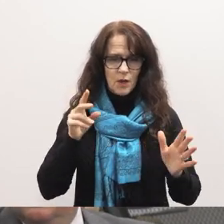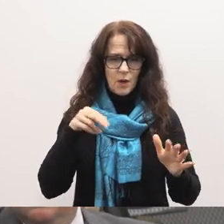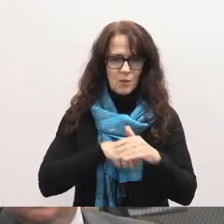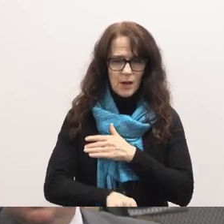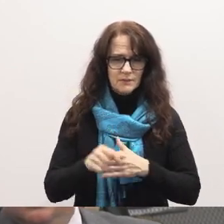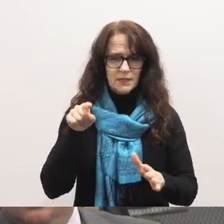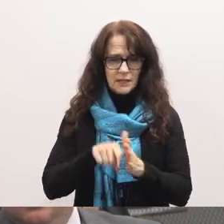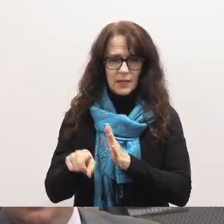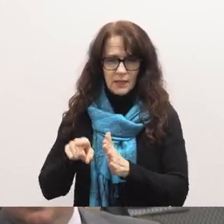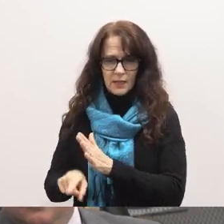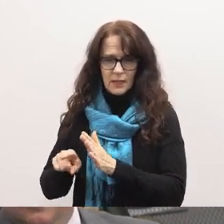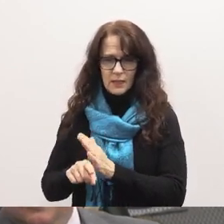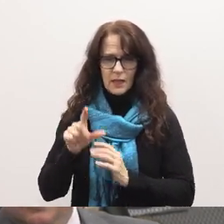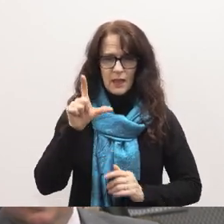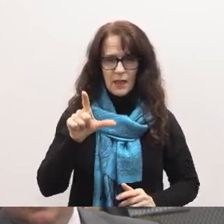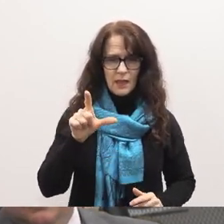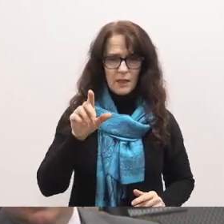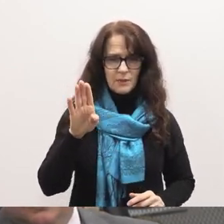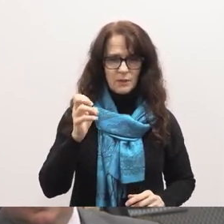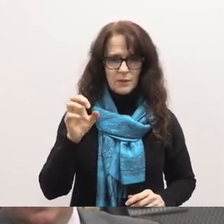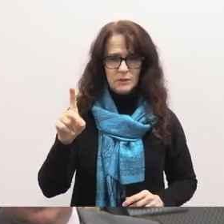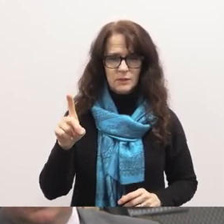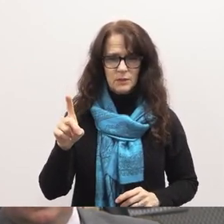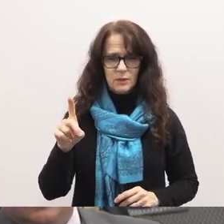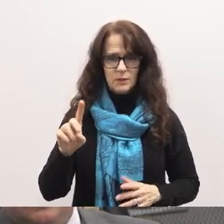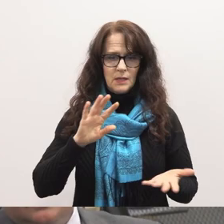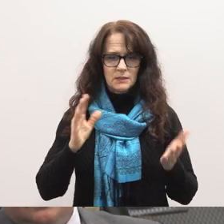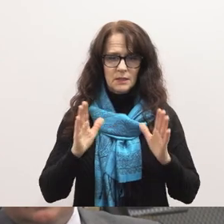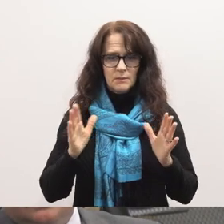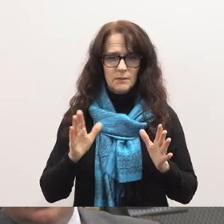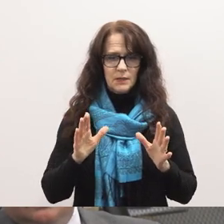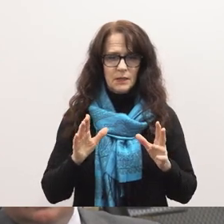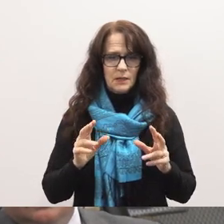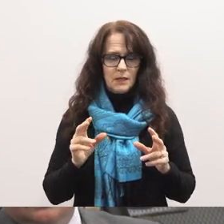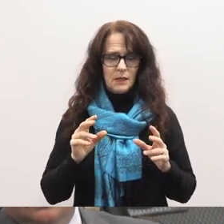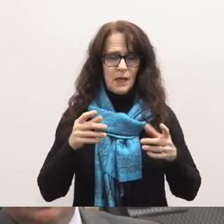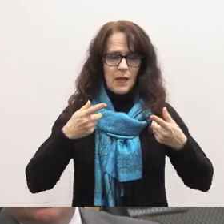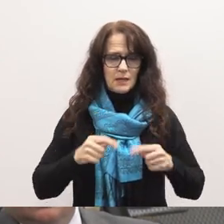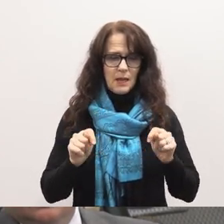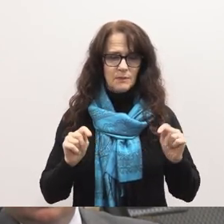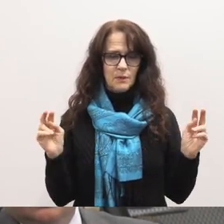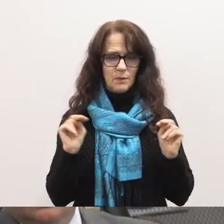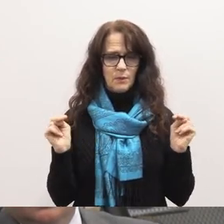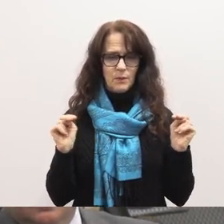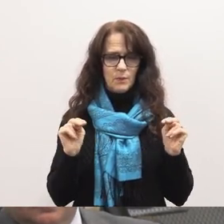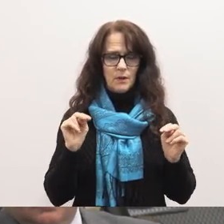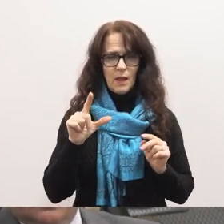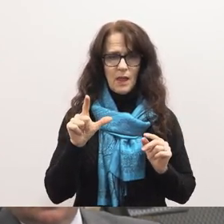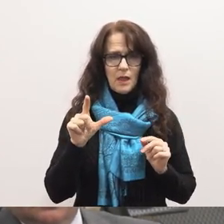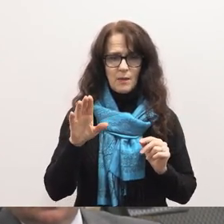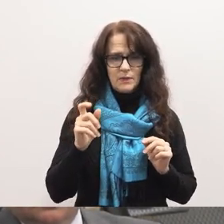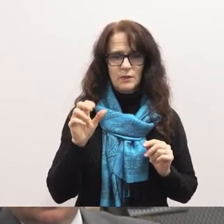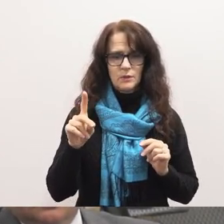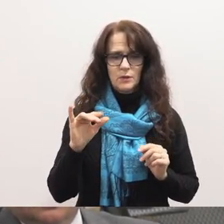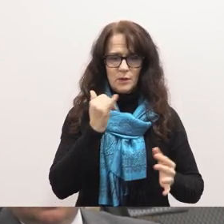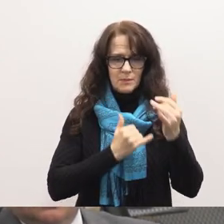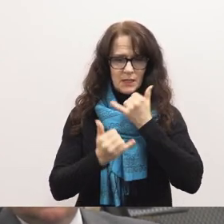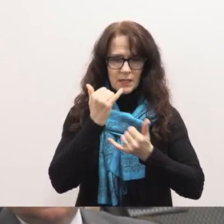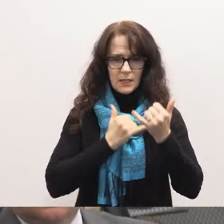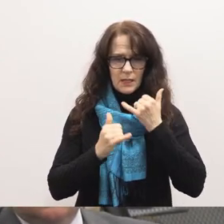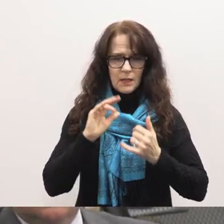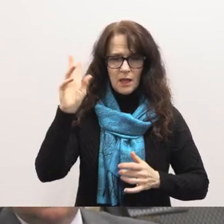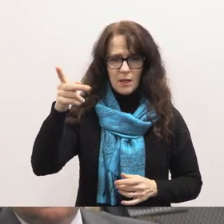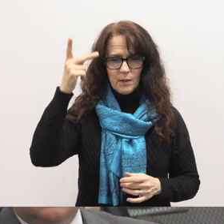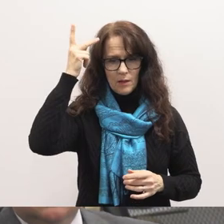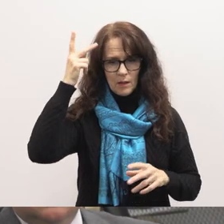The LBUSD post seemed to be a vain attempt to be neutral on what LBUSD mistakenly was viewing as a